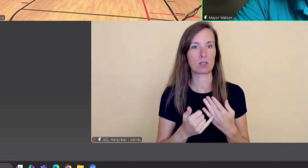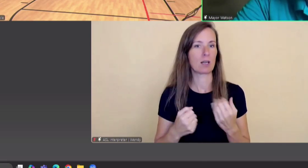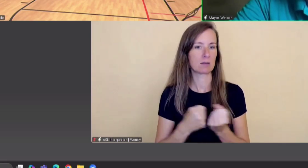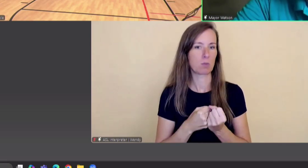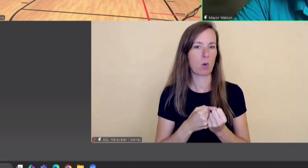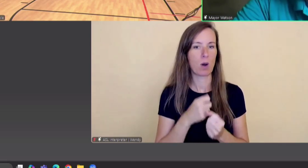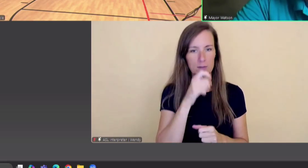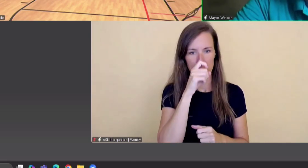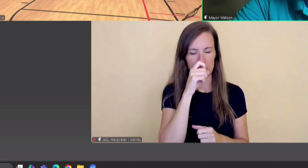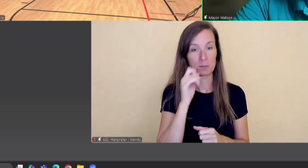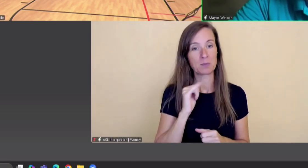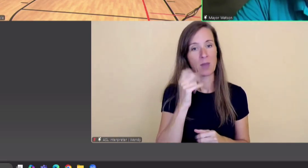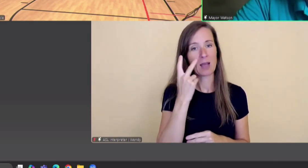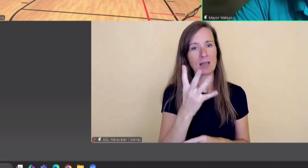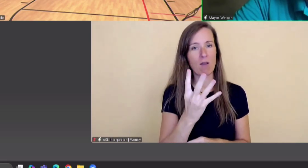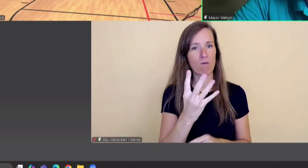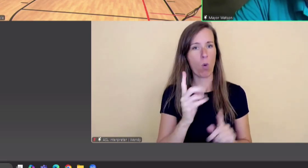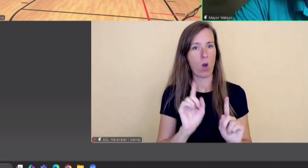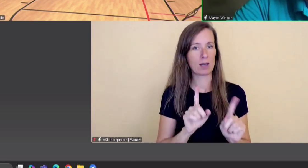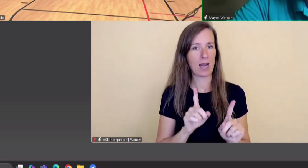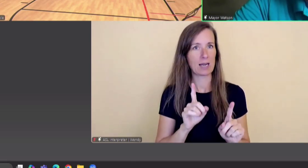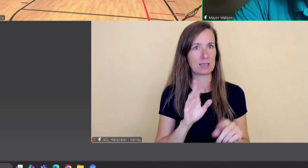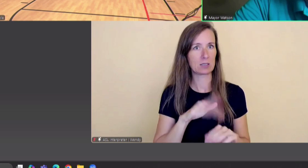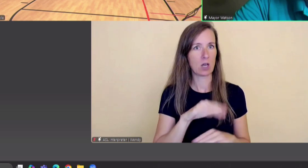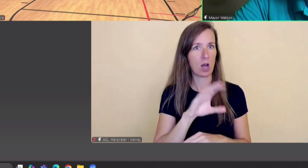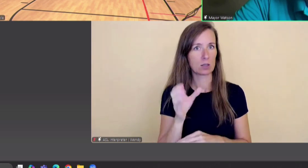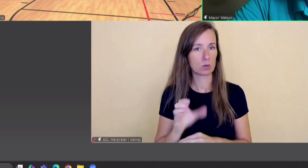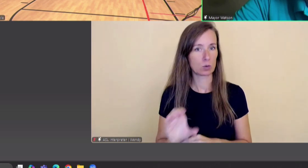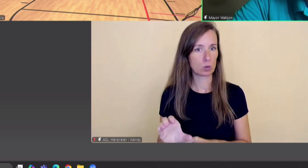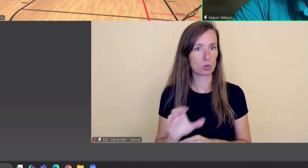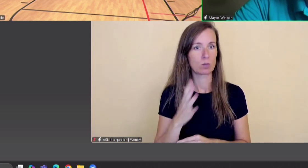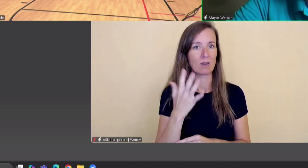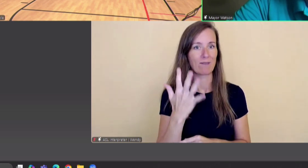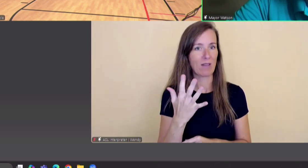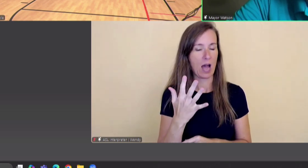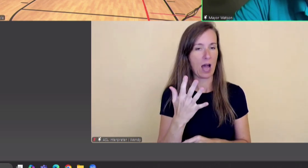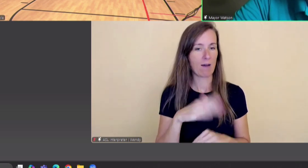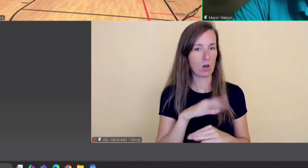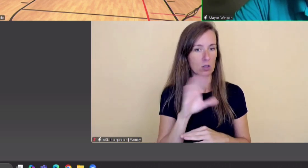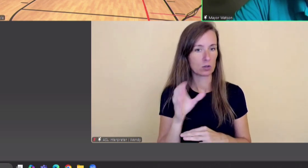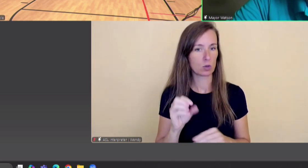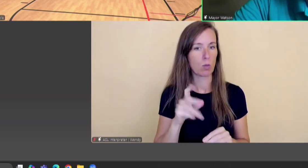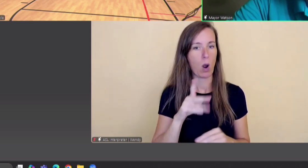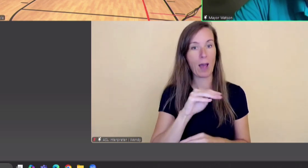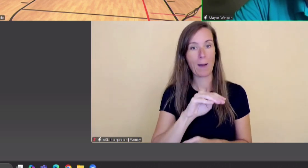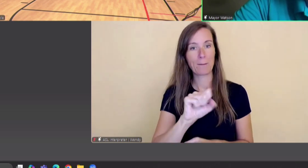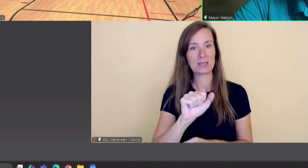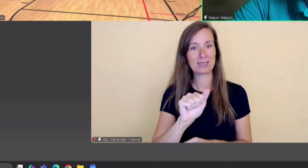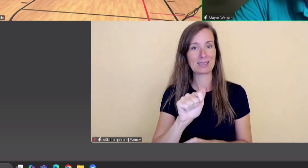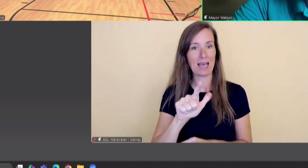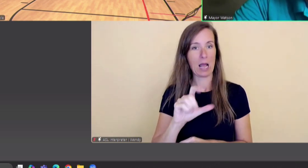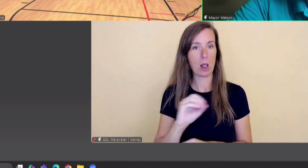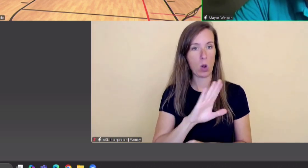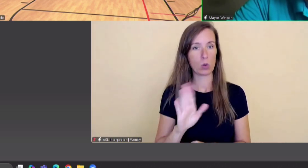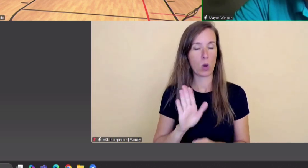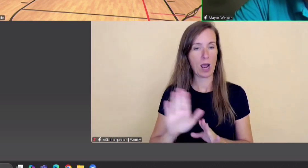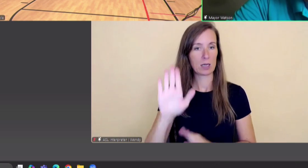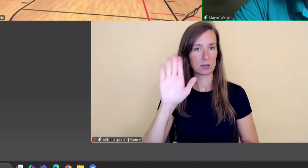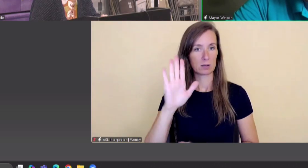online, 5 attendees online. Ms. Salo, it looks like your hand is up. Would you like to go next?